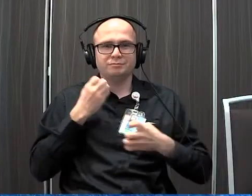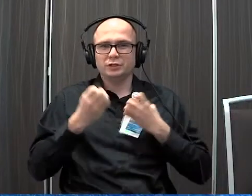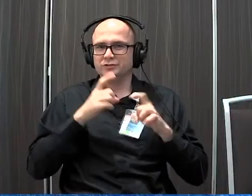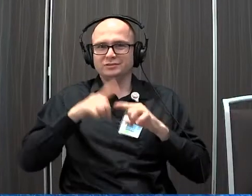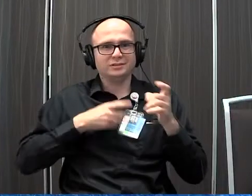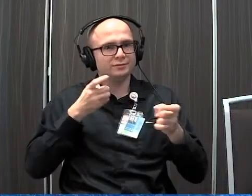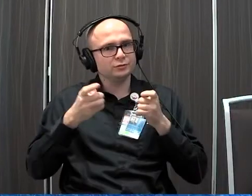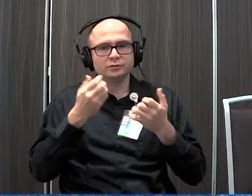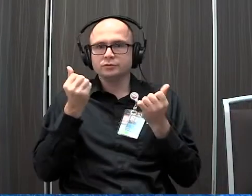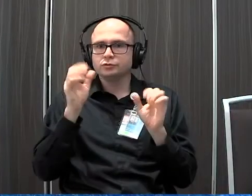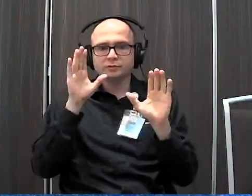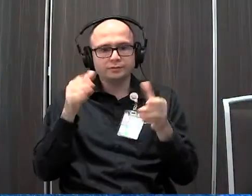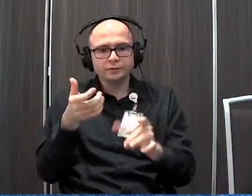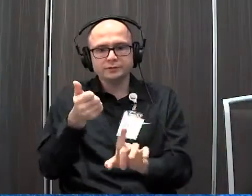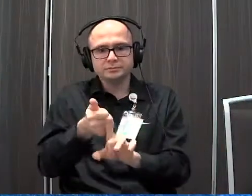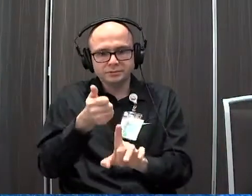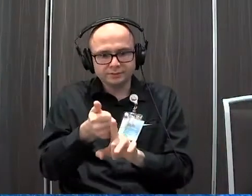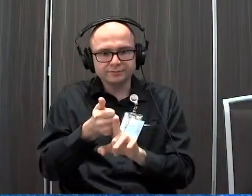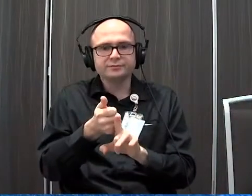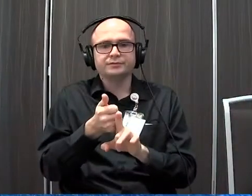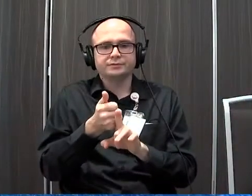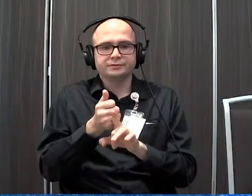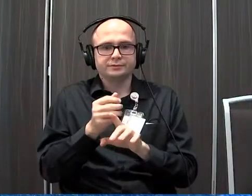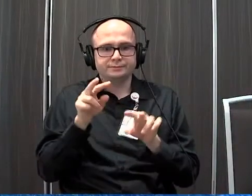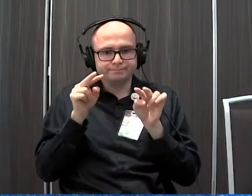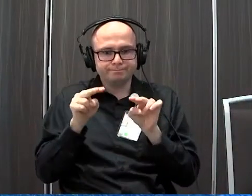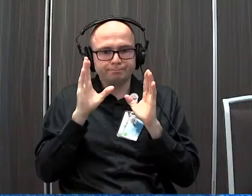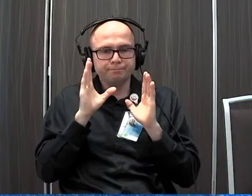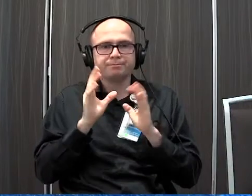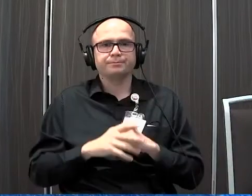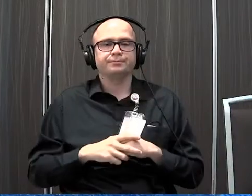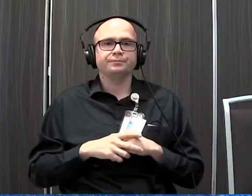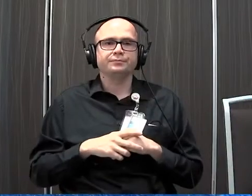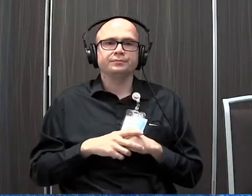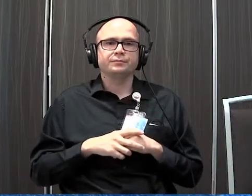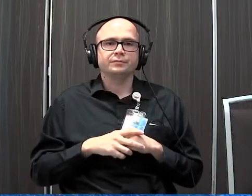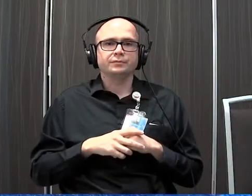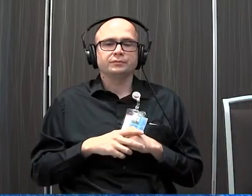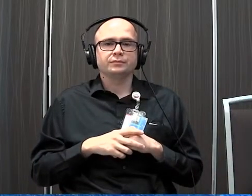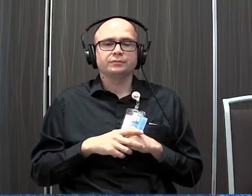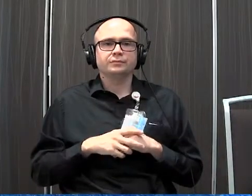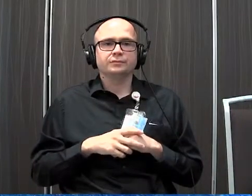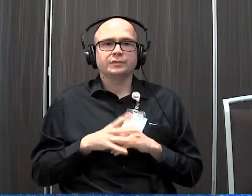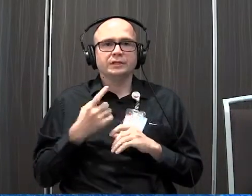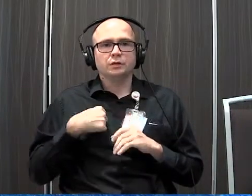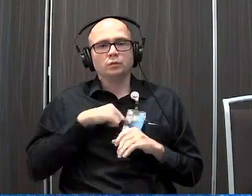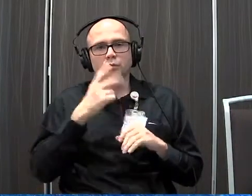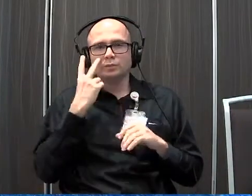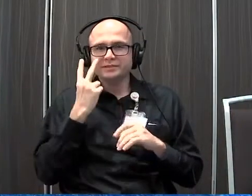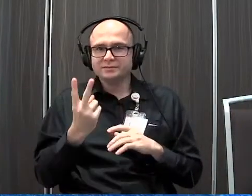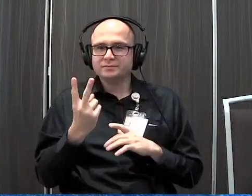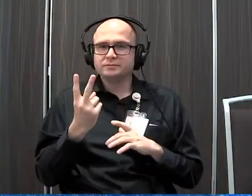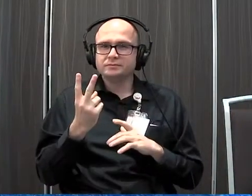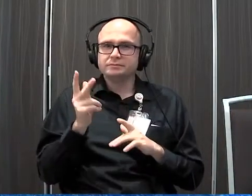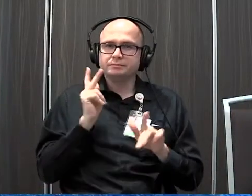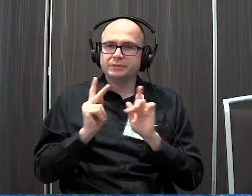trying to focus on keeping themselves in check. So we do tend to see what seems like to us maybe